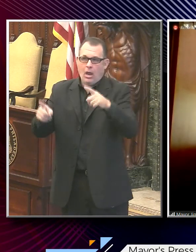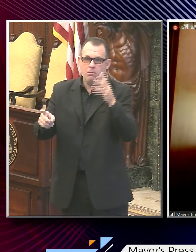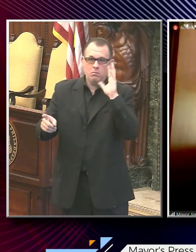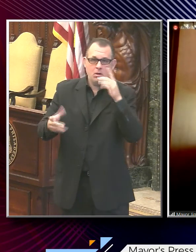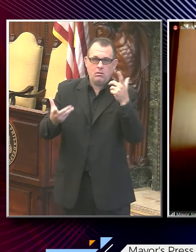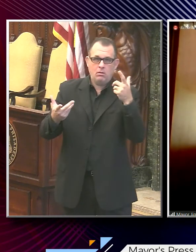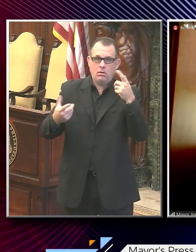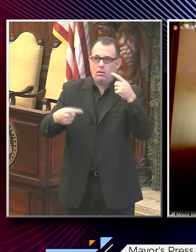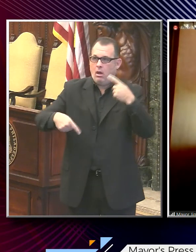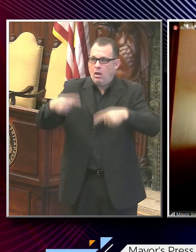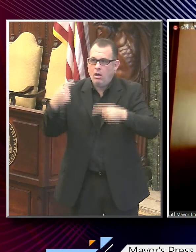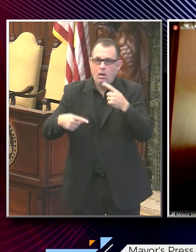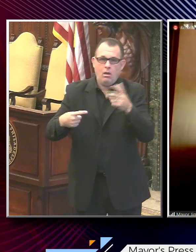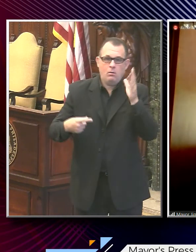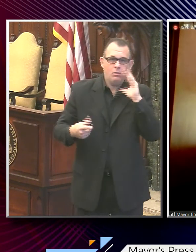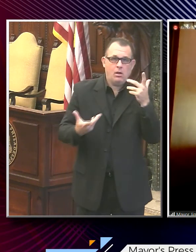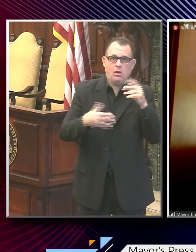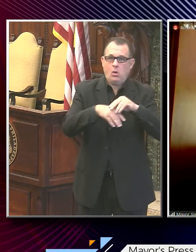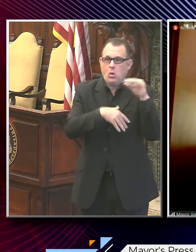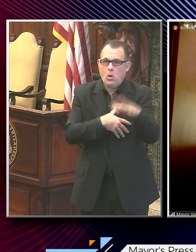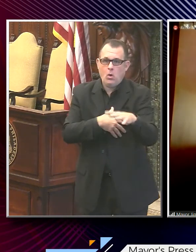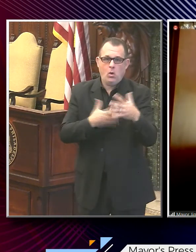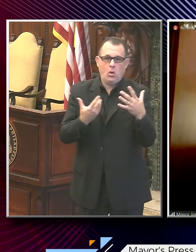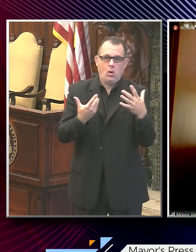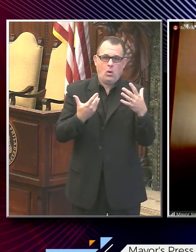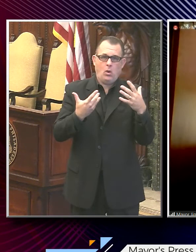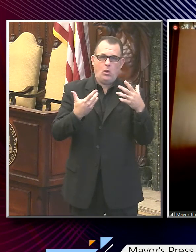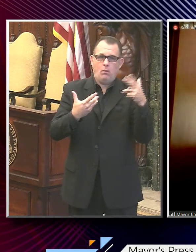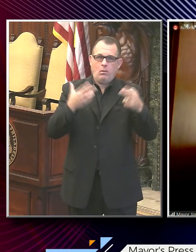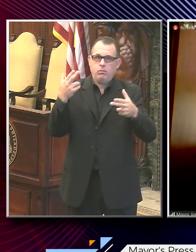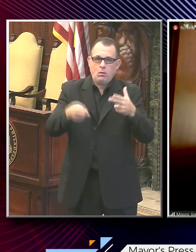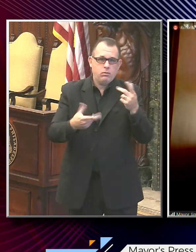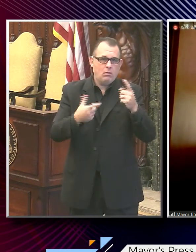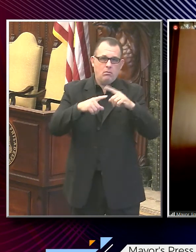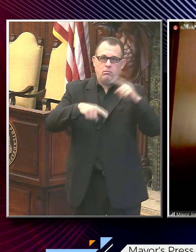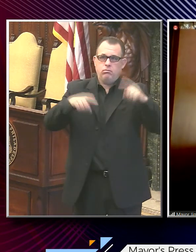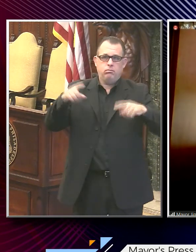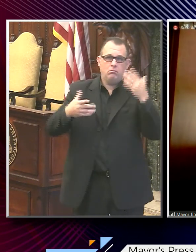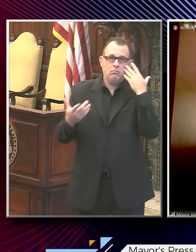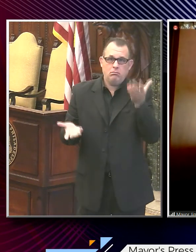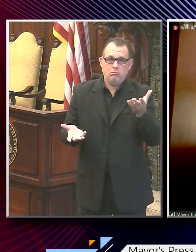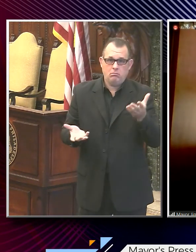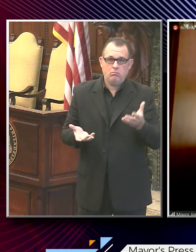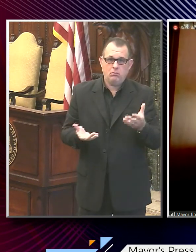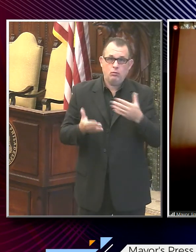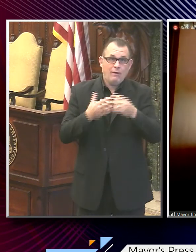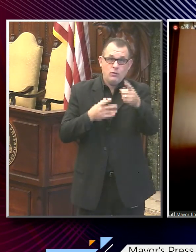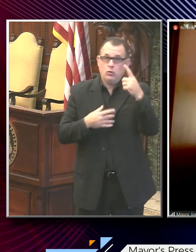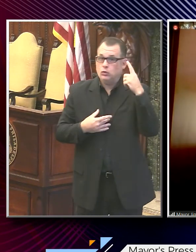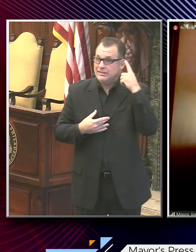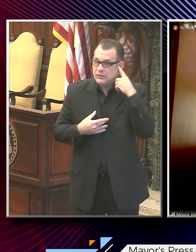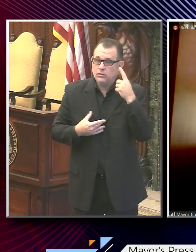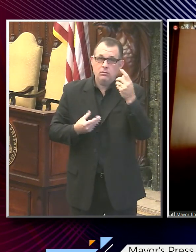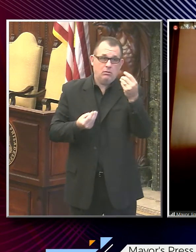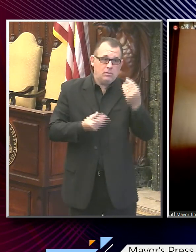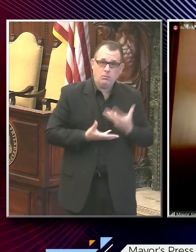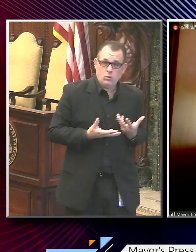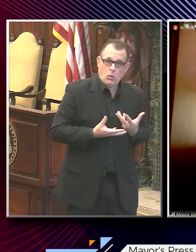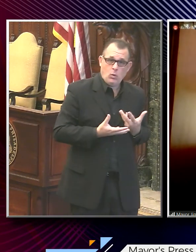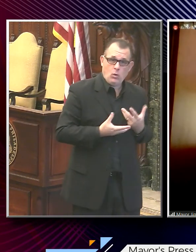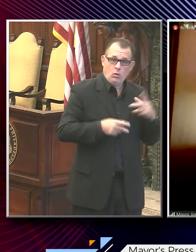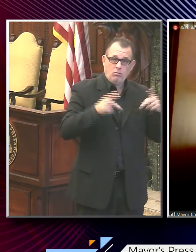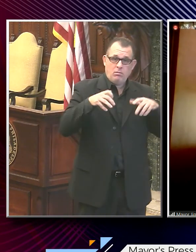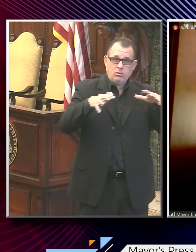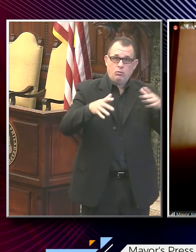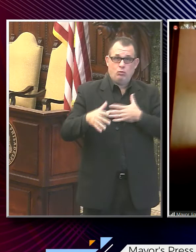up, posing off against each other with guns. We take as much information as the public is willing to give us. The